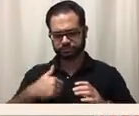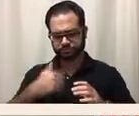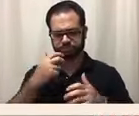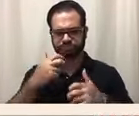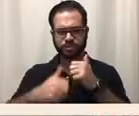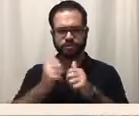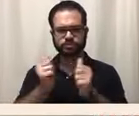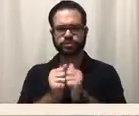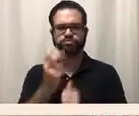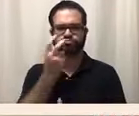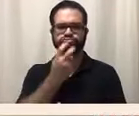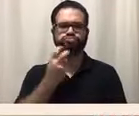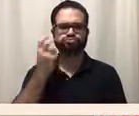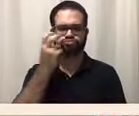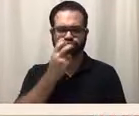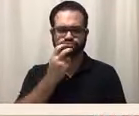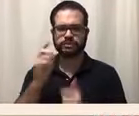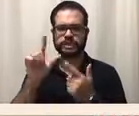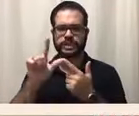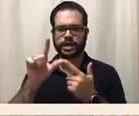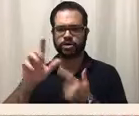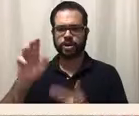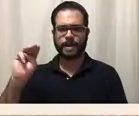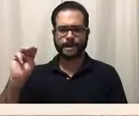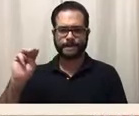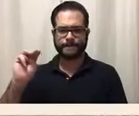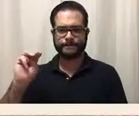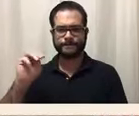pronouncing the letter M and the letter P.